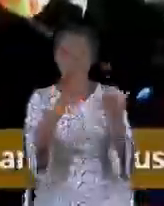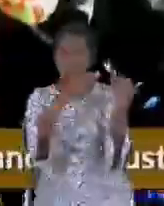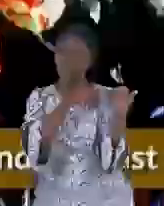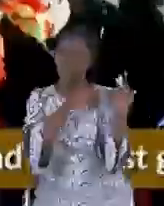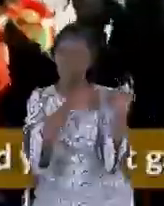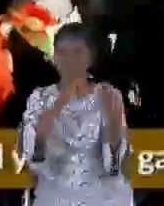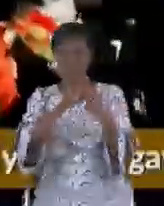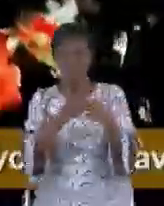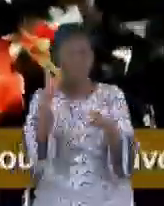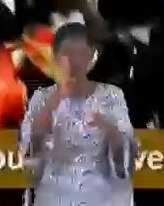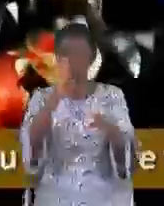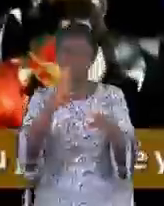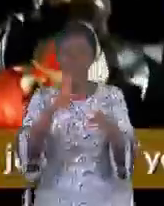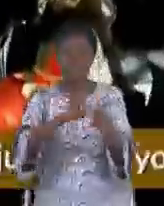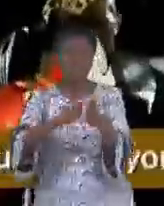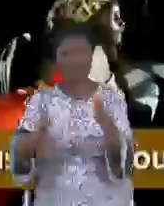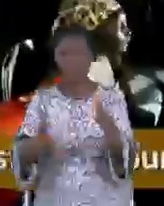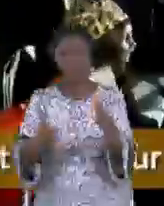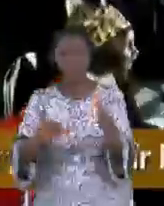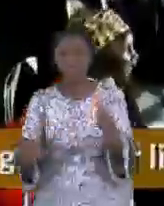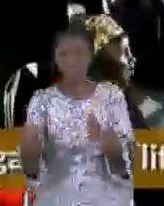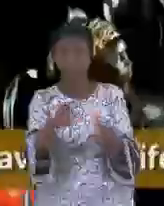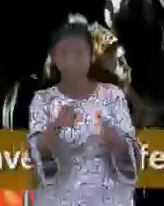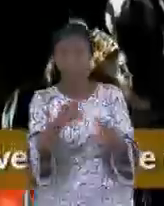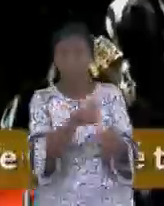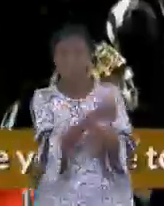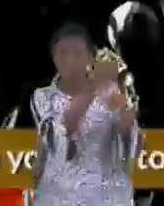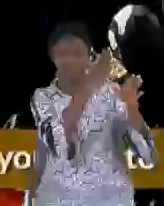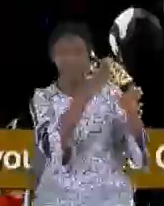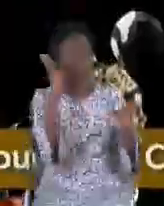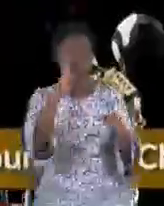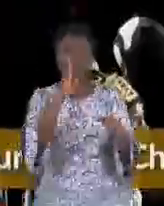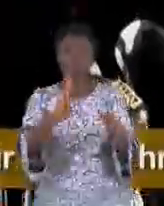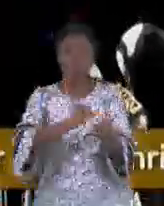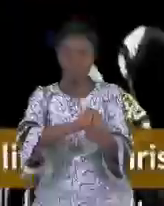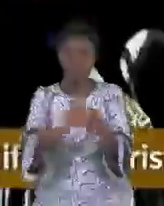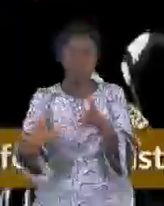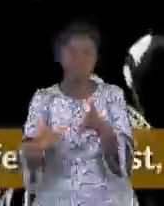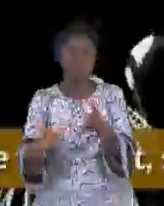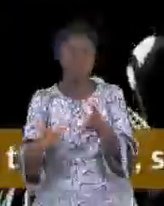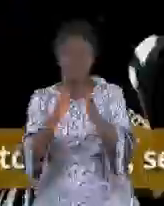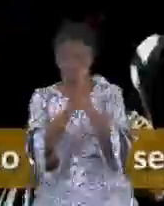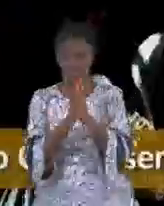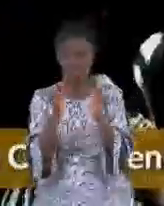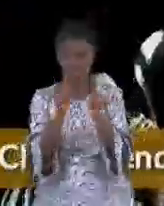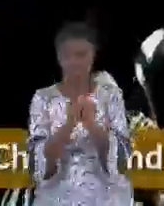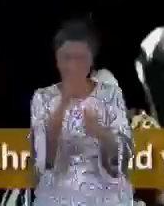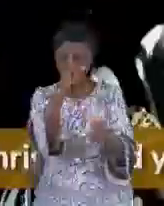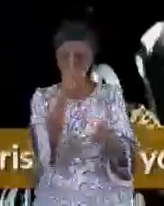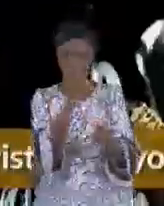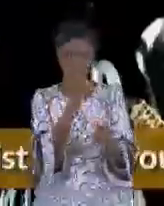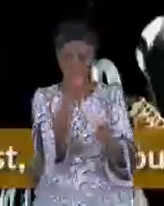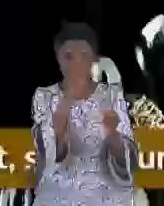rolled away. Those mountains are going to be crushed. Pray with expectation. I told